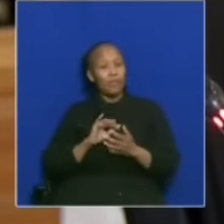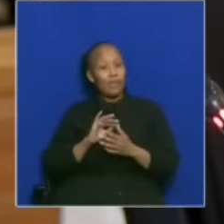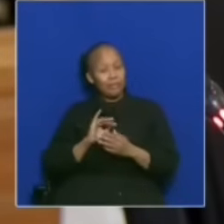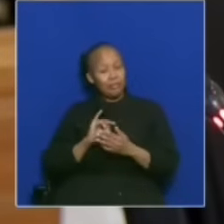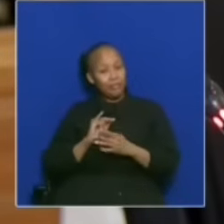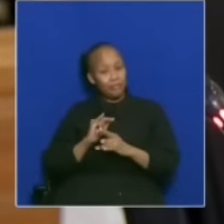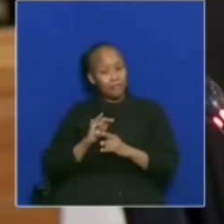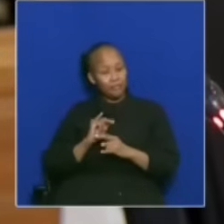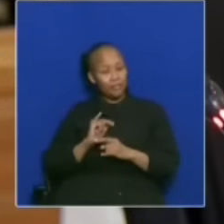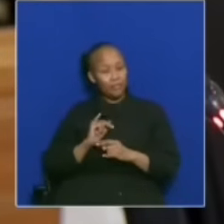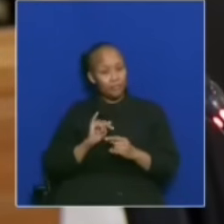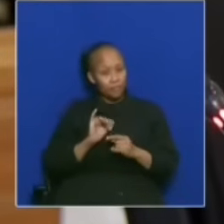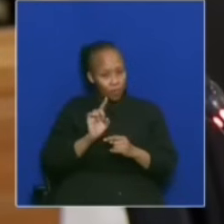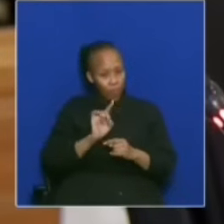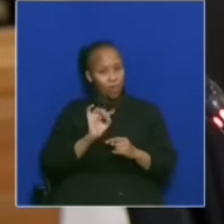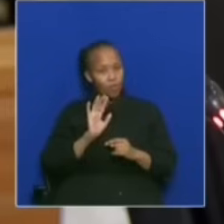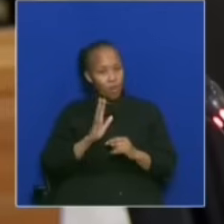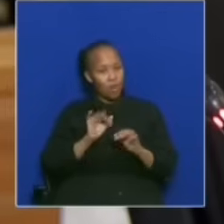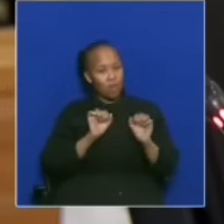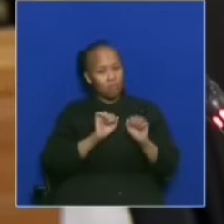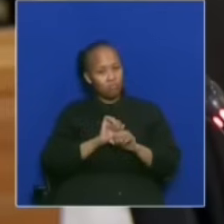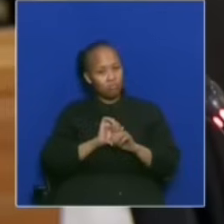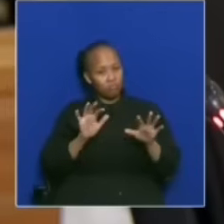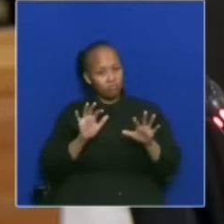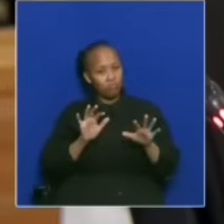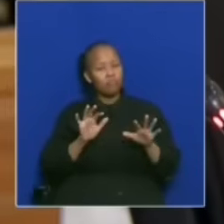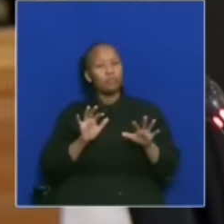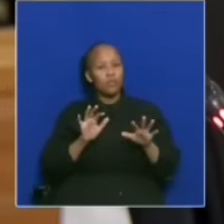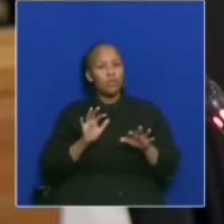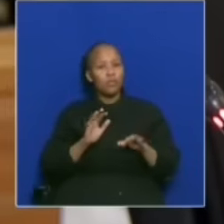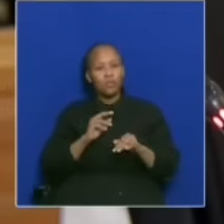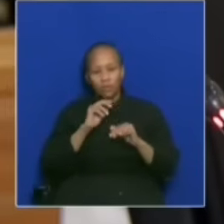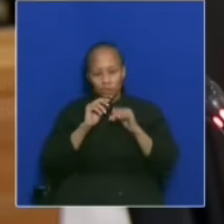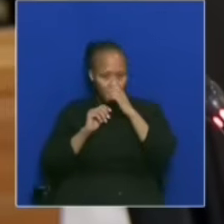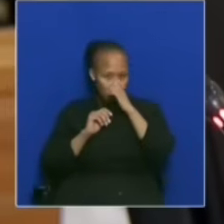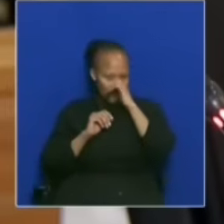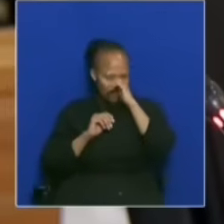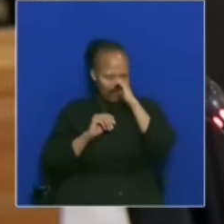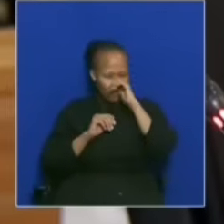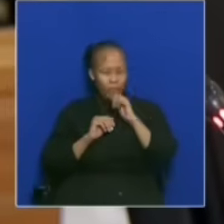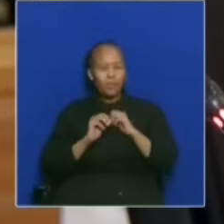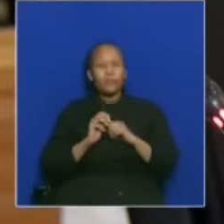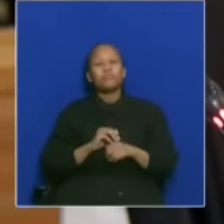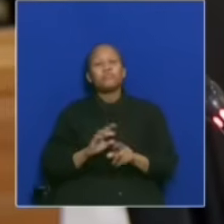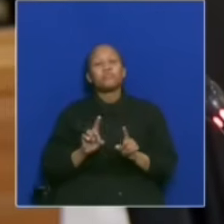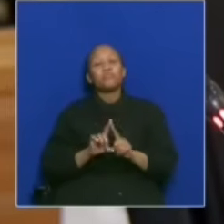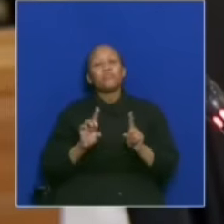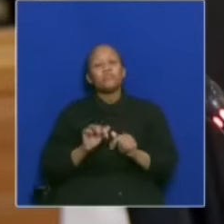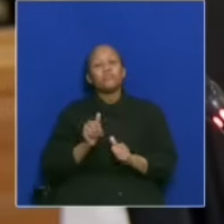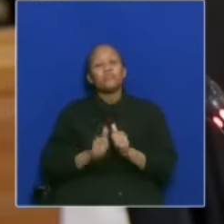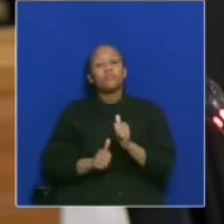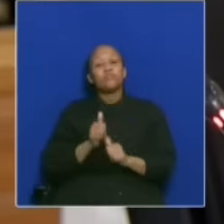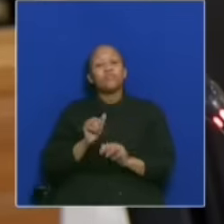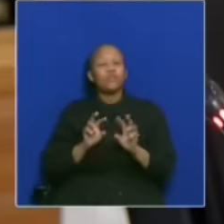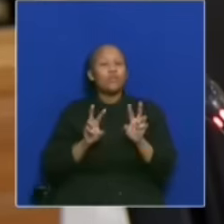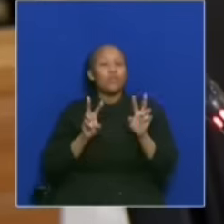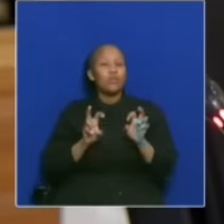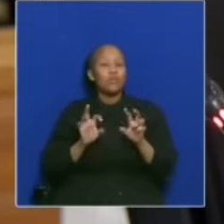displayed publicly. But the first topic which I'd want to raise